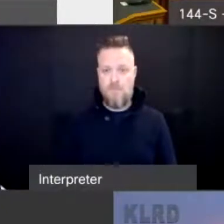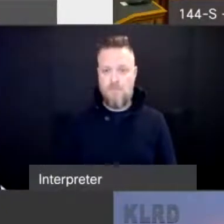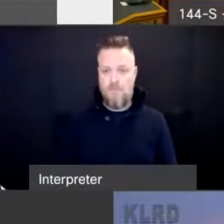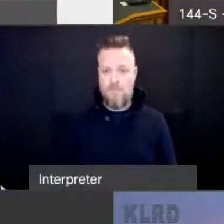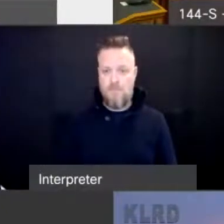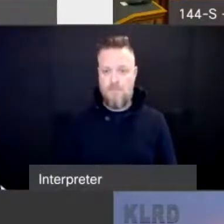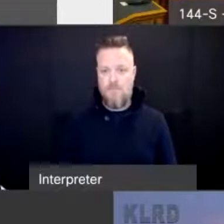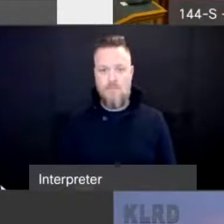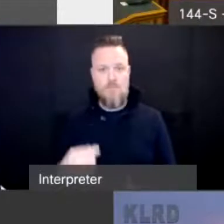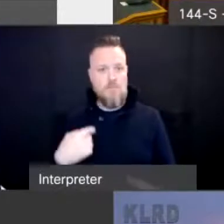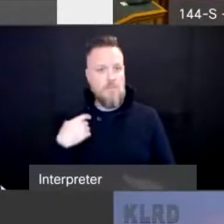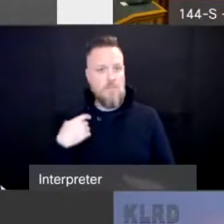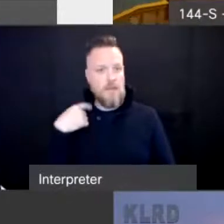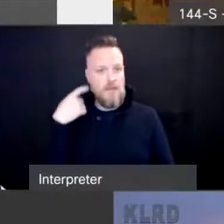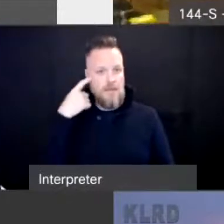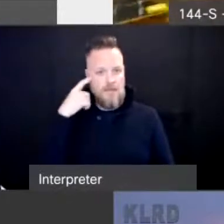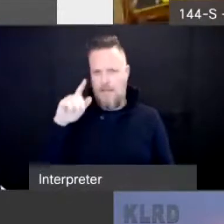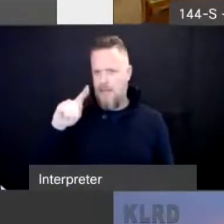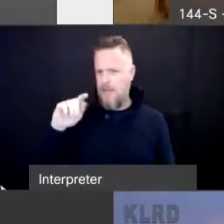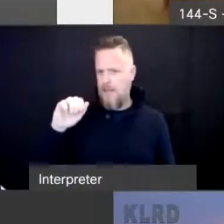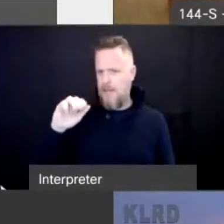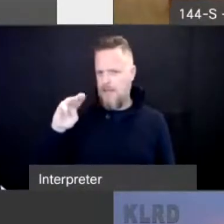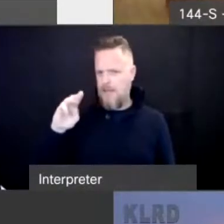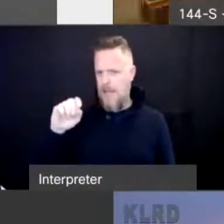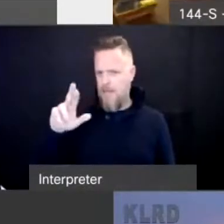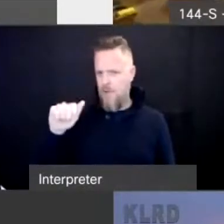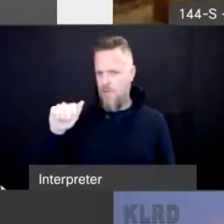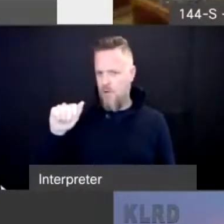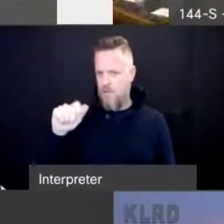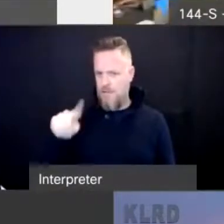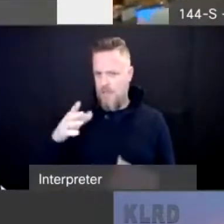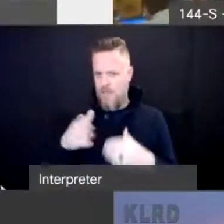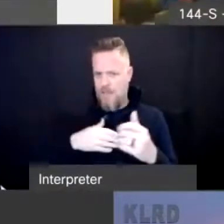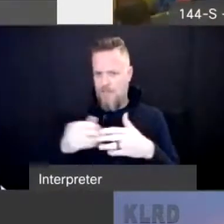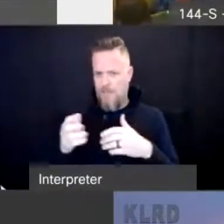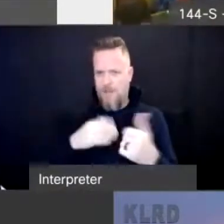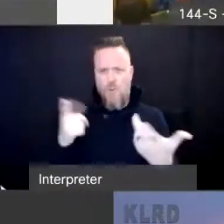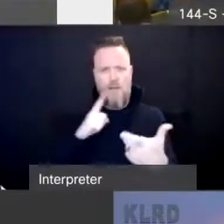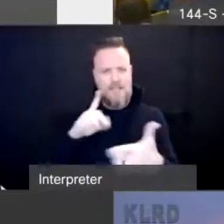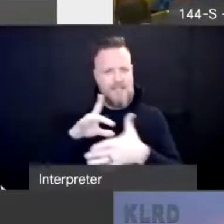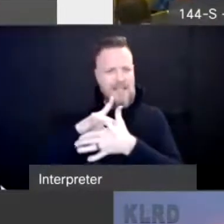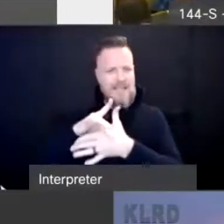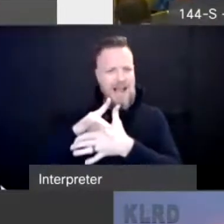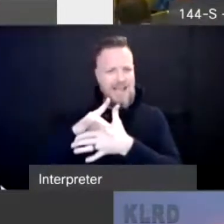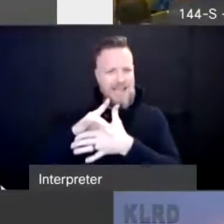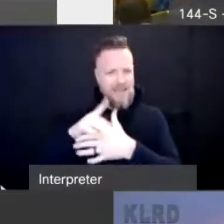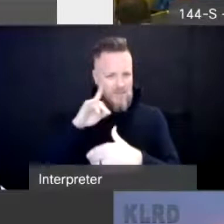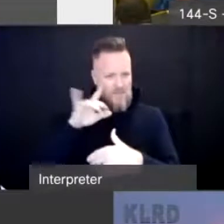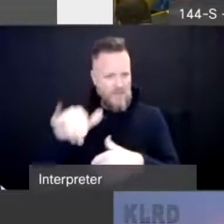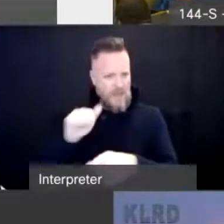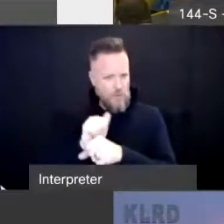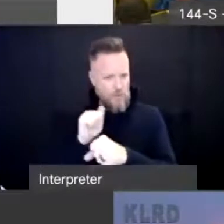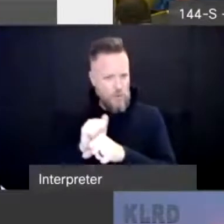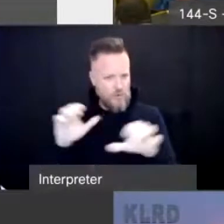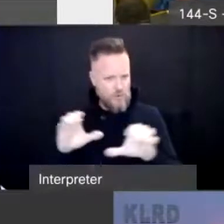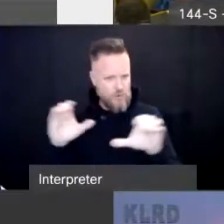I think, Tamara, does it matter what the context of the work they're doing?